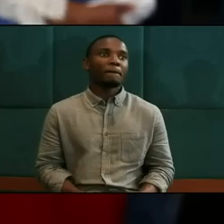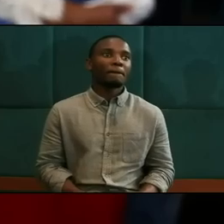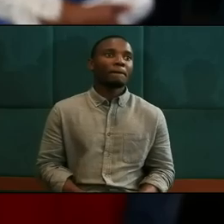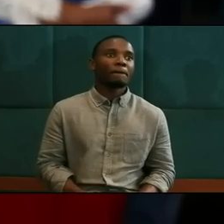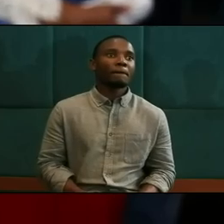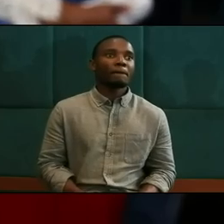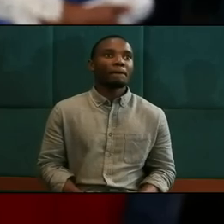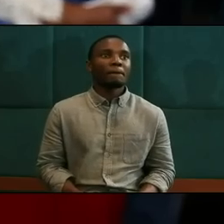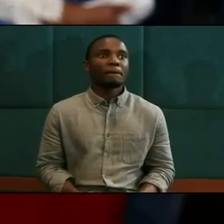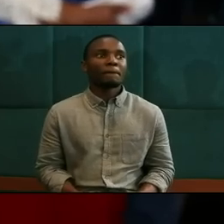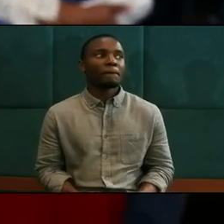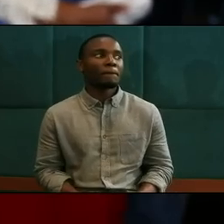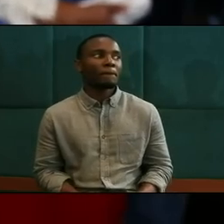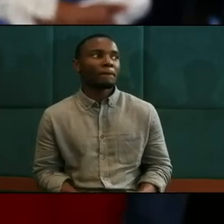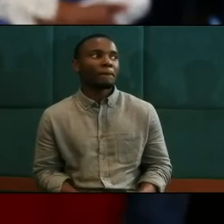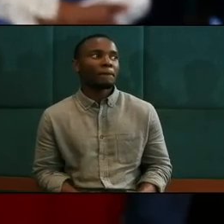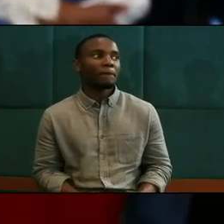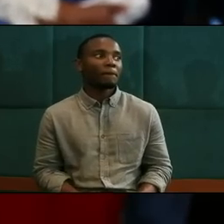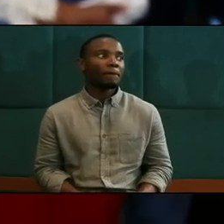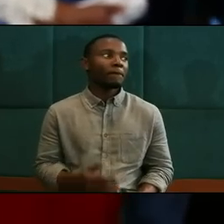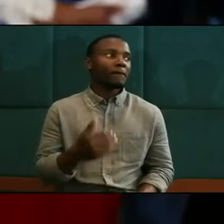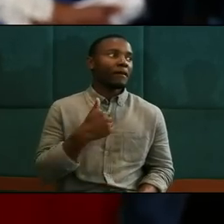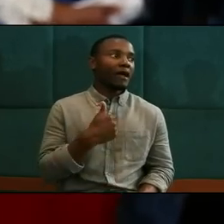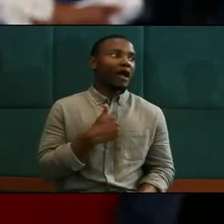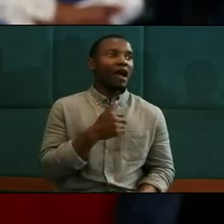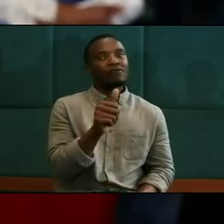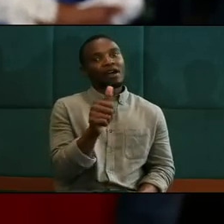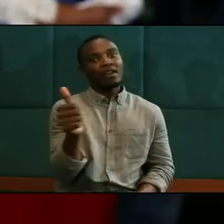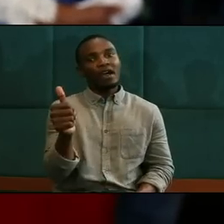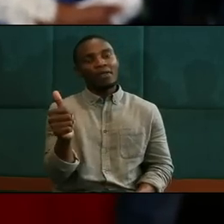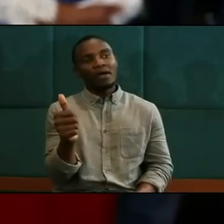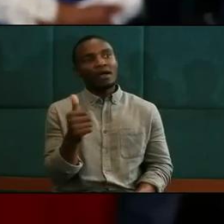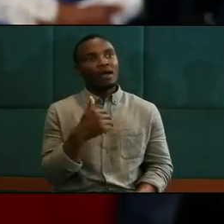My final call. Hear another before we close.